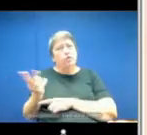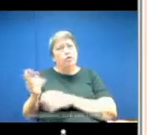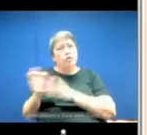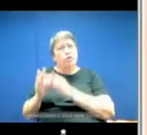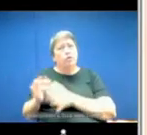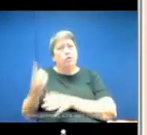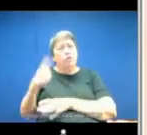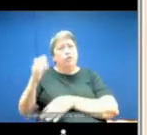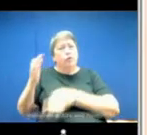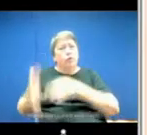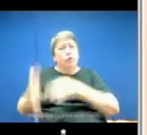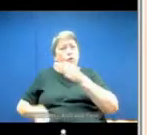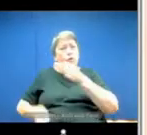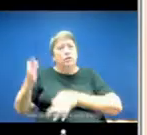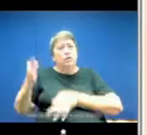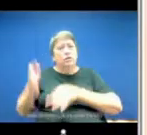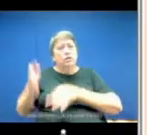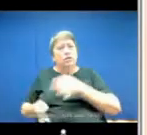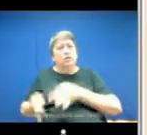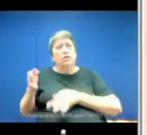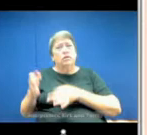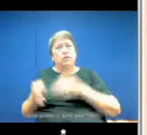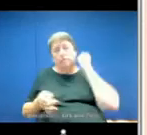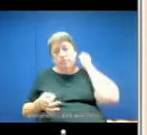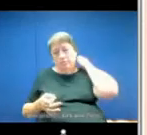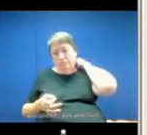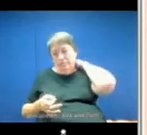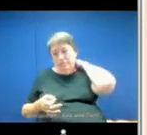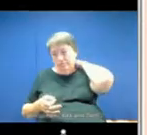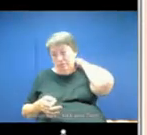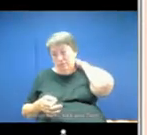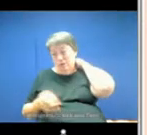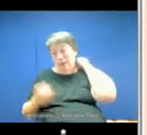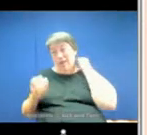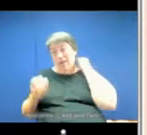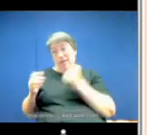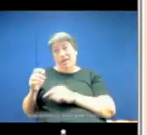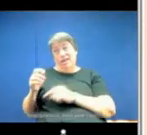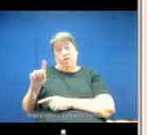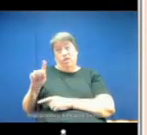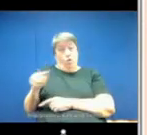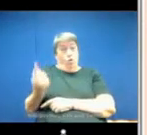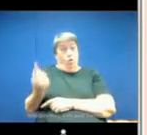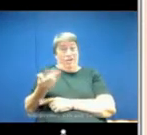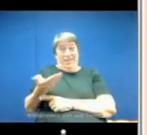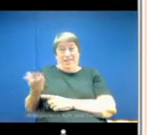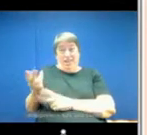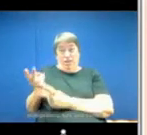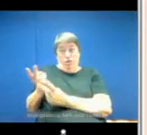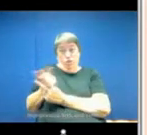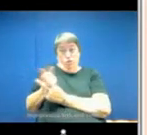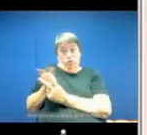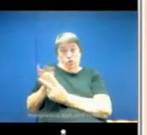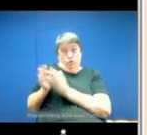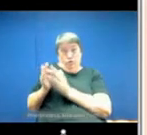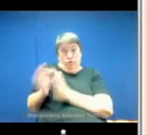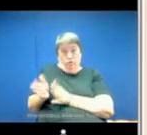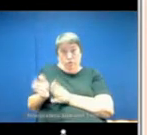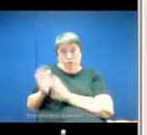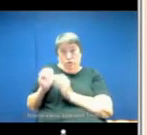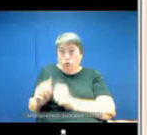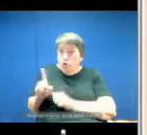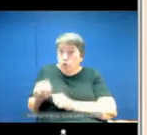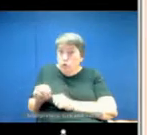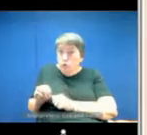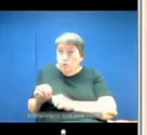The only place that those interpreters can function in court would be as the table interpreters.